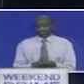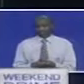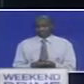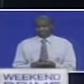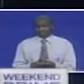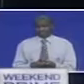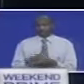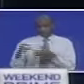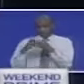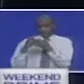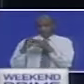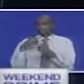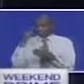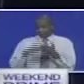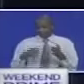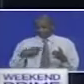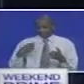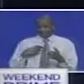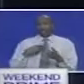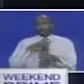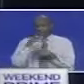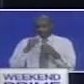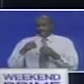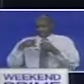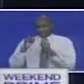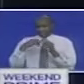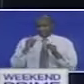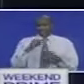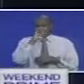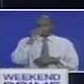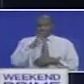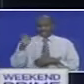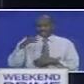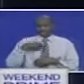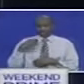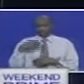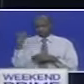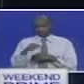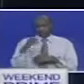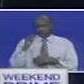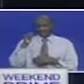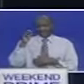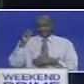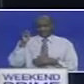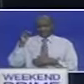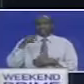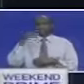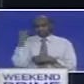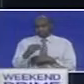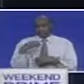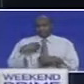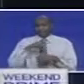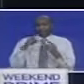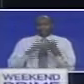The Court Coalition says it will resist all attempts by the Jubilee government to suspend the Marsabit County government over cases